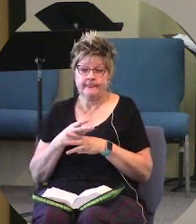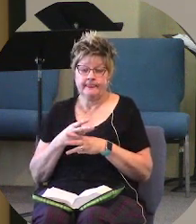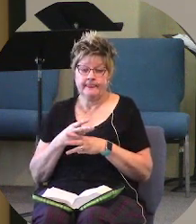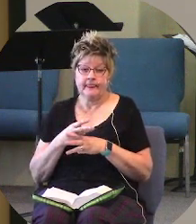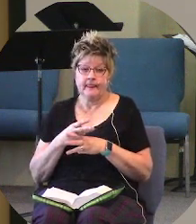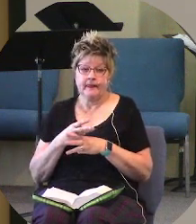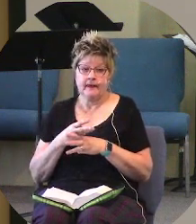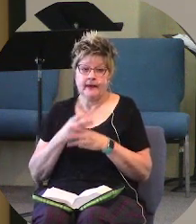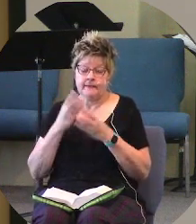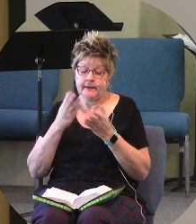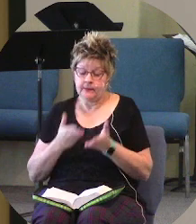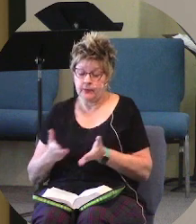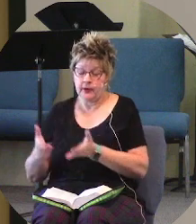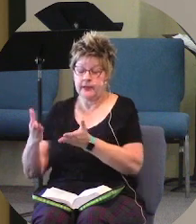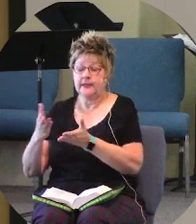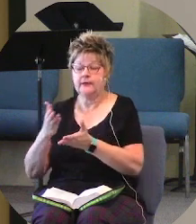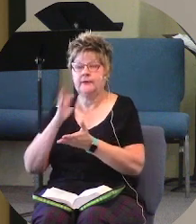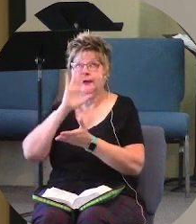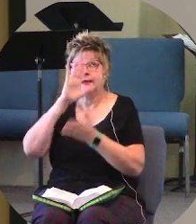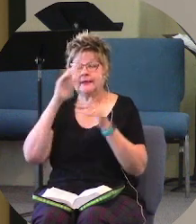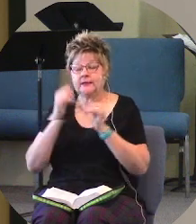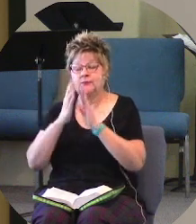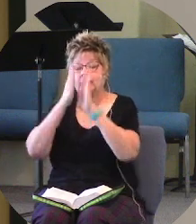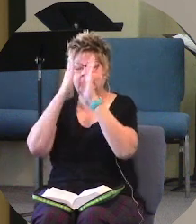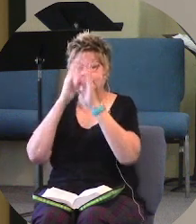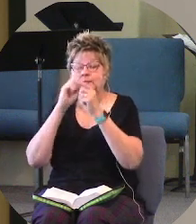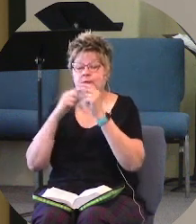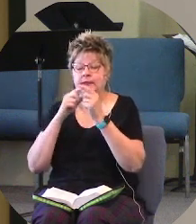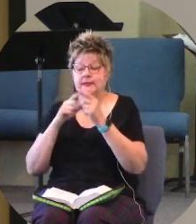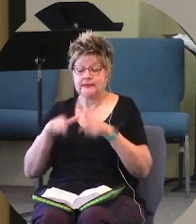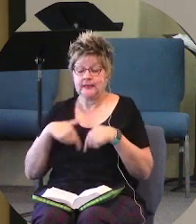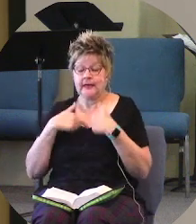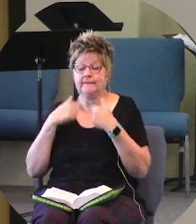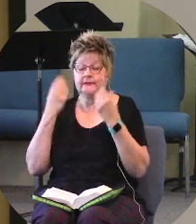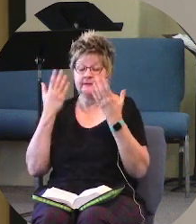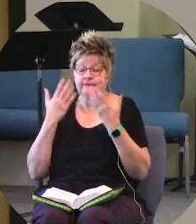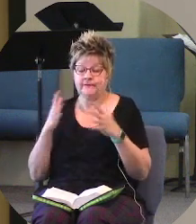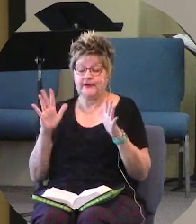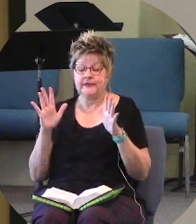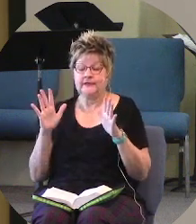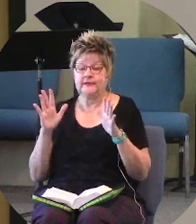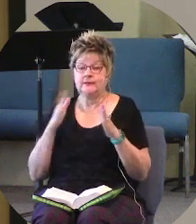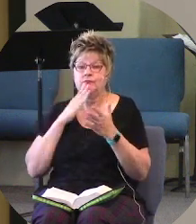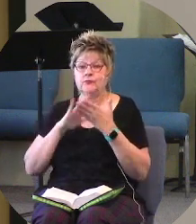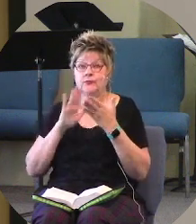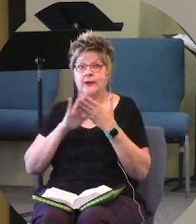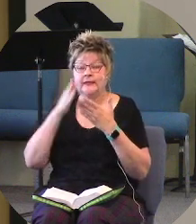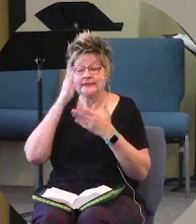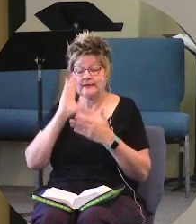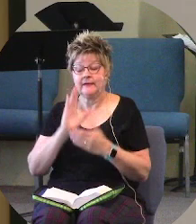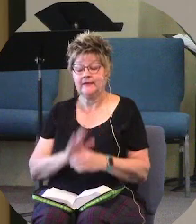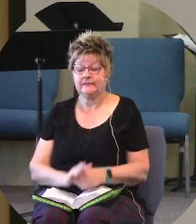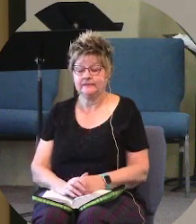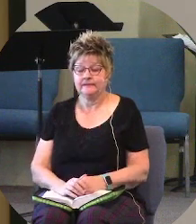and be ushered into his presence when this life is over. Praise God.